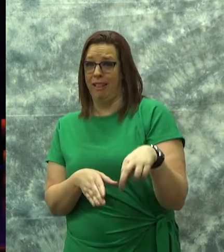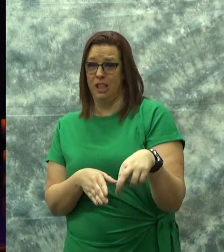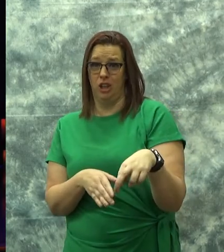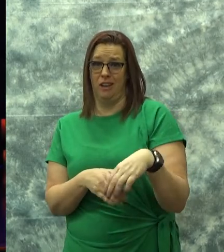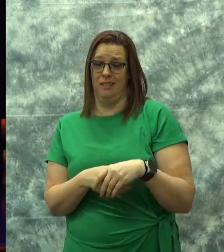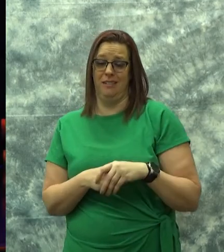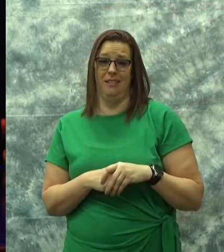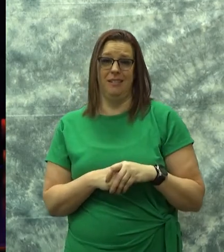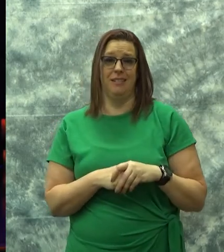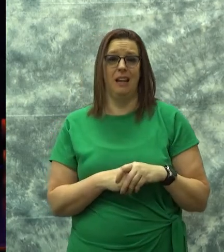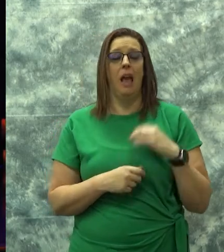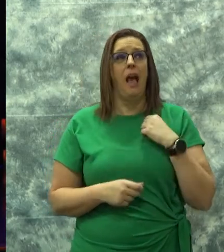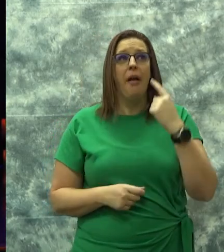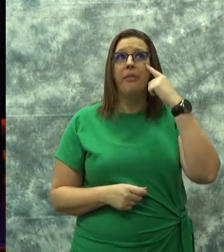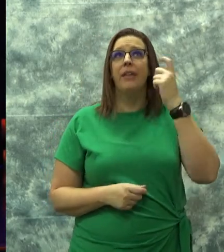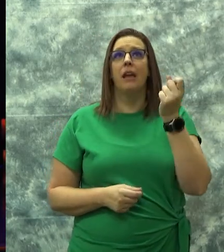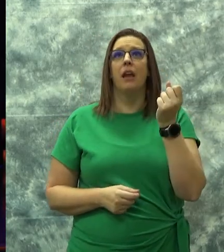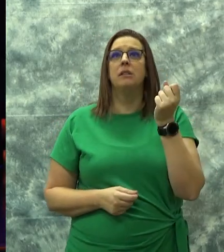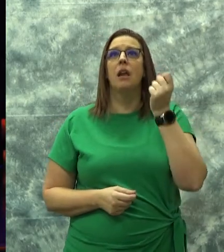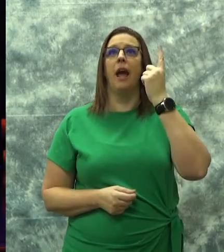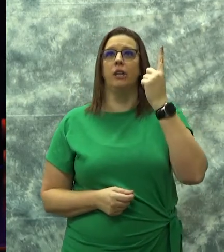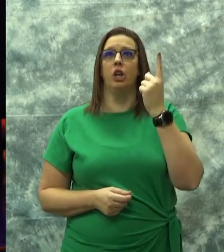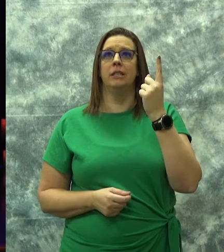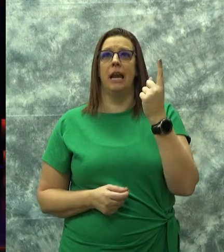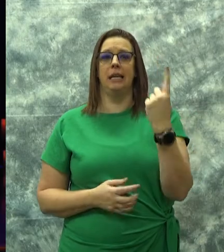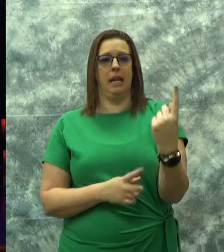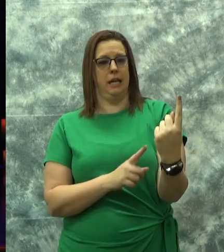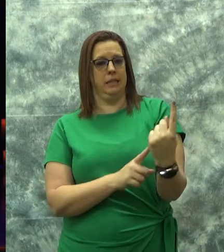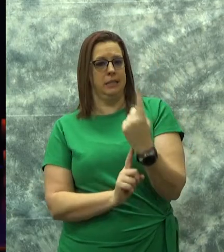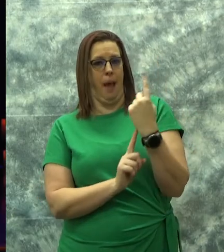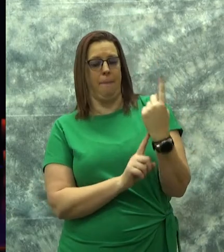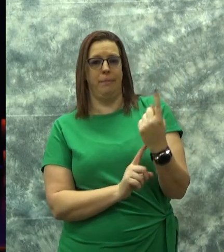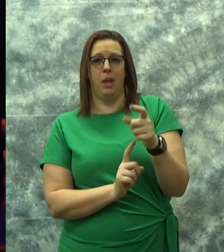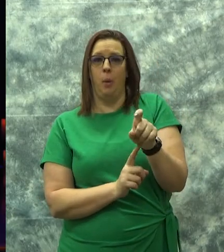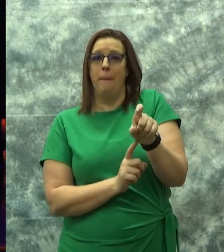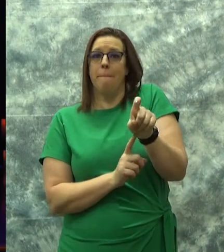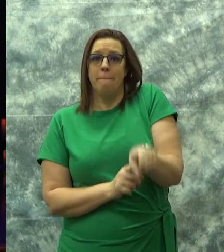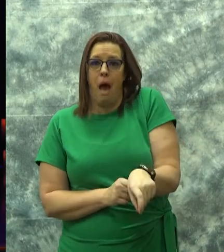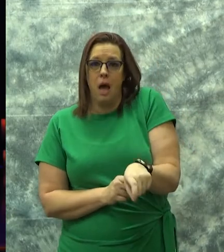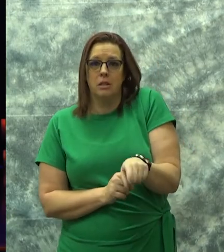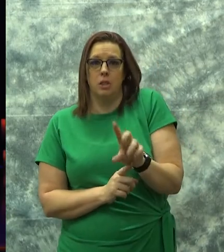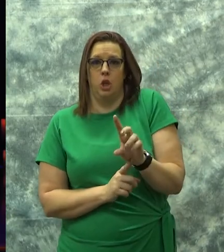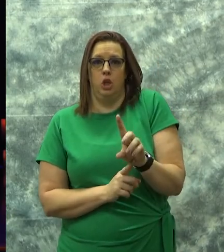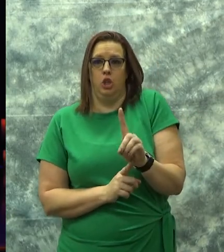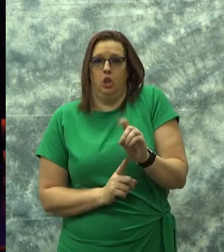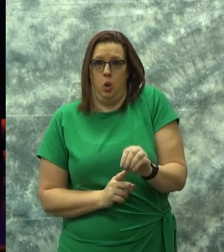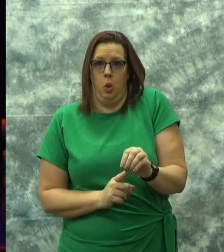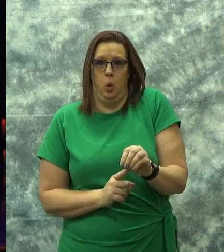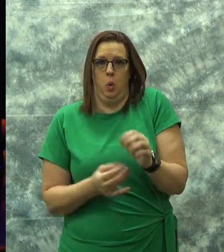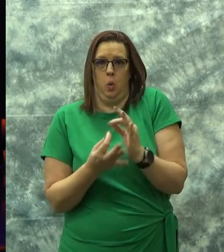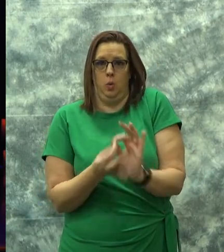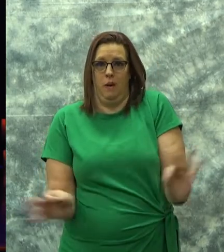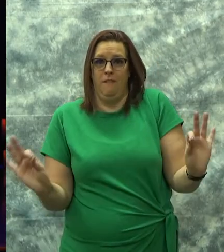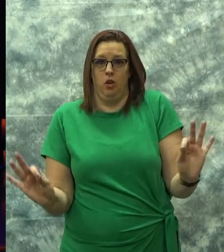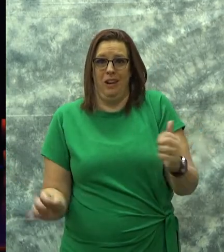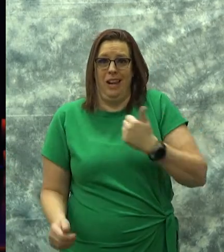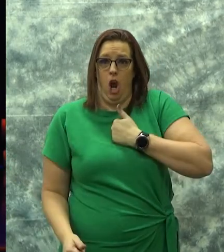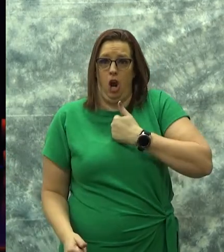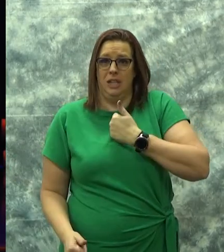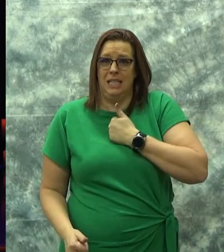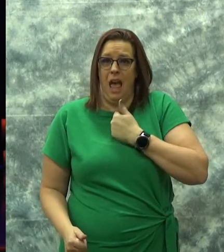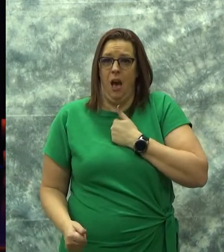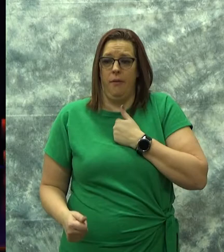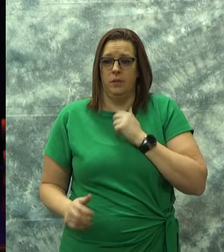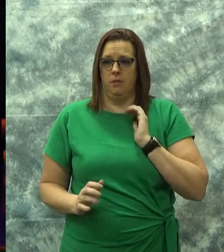the human heart resonates with an understanding that it is something we must do to free ourselves